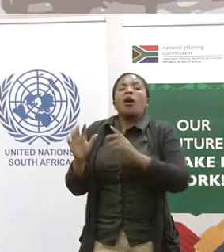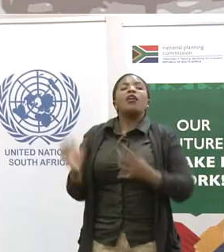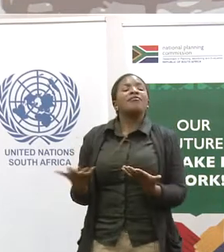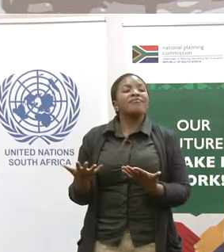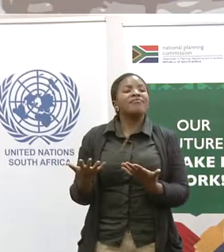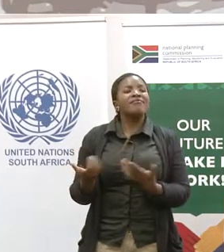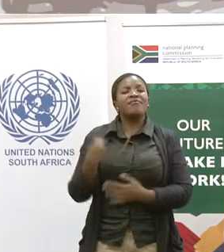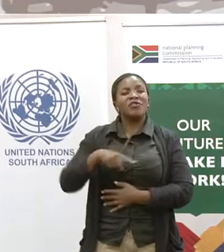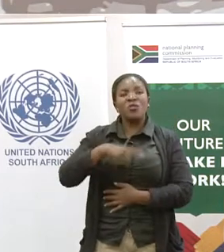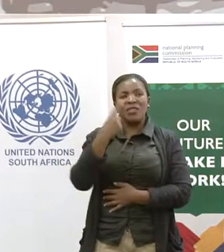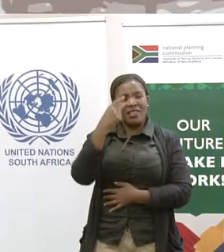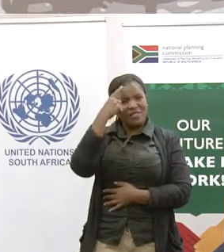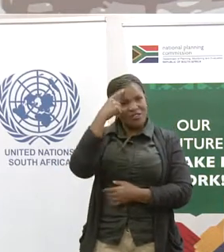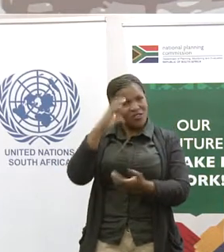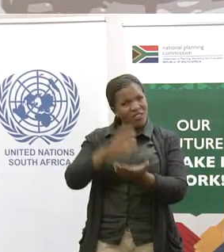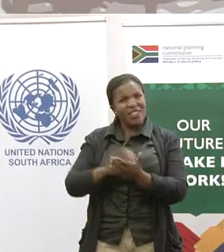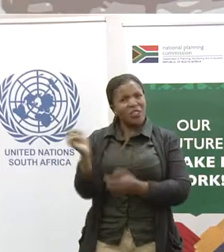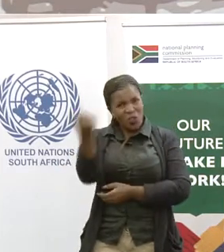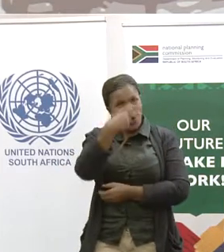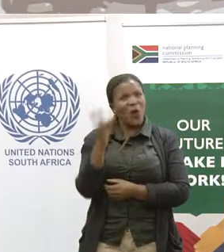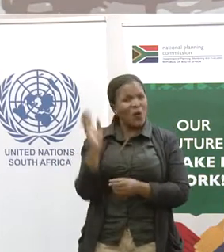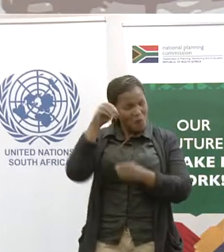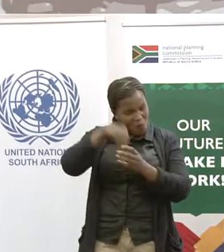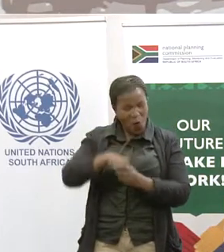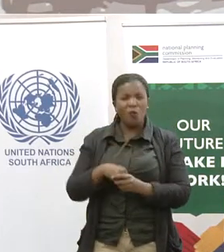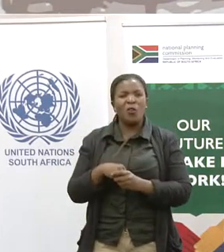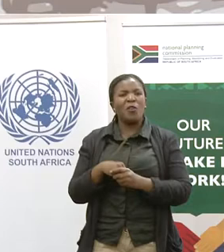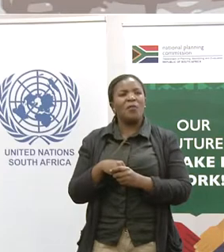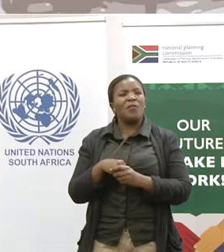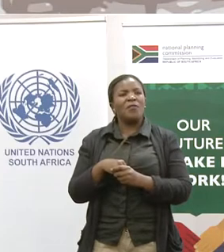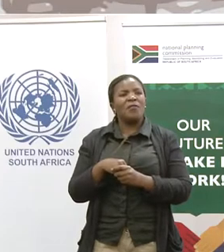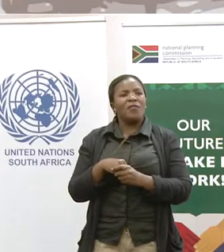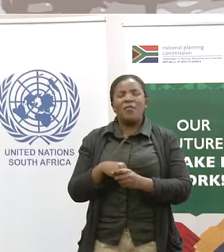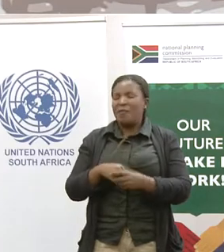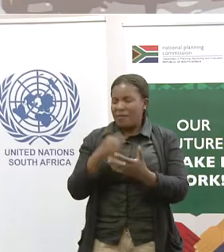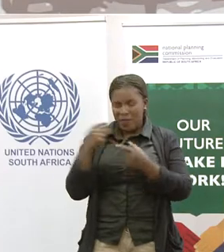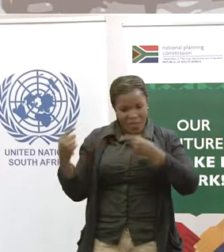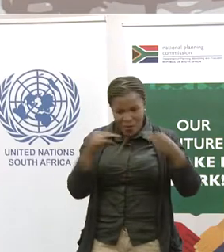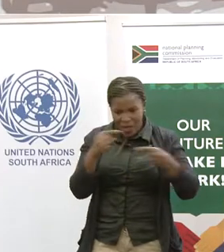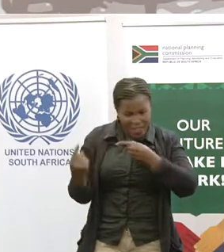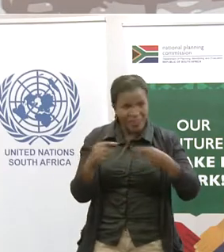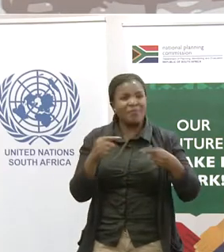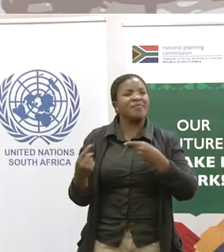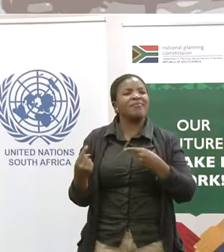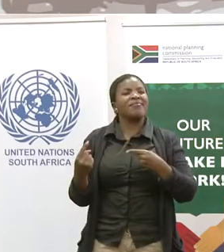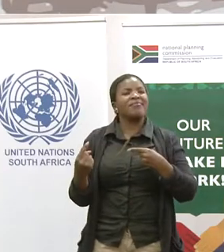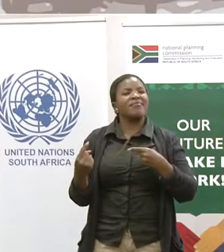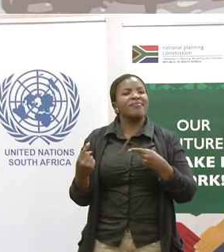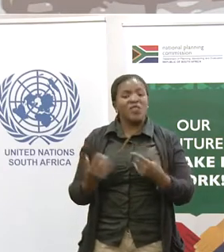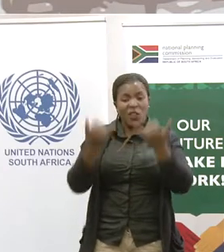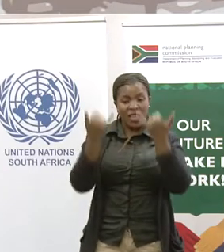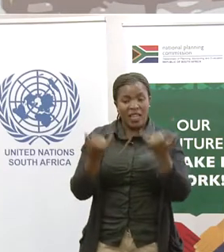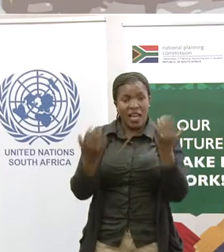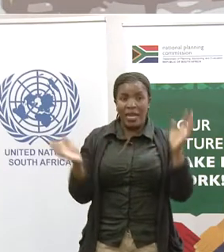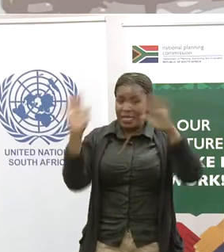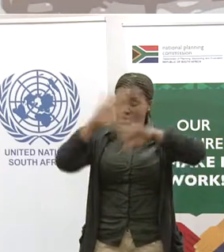We trust you enjoy and actively participate in a robust debate. And tonight, I encourage